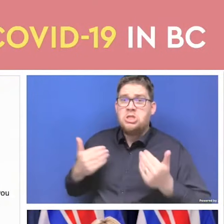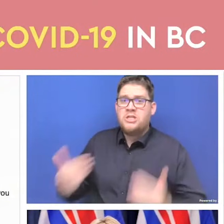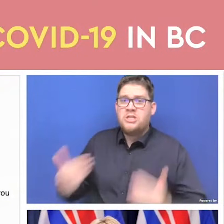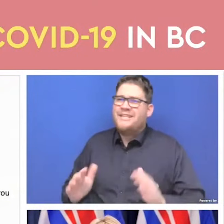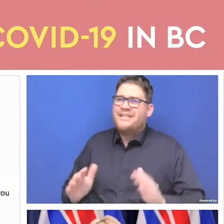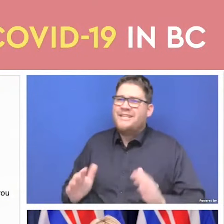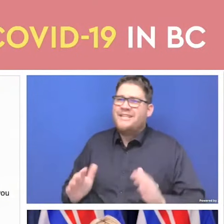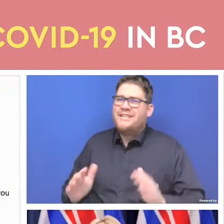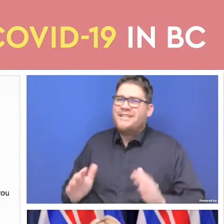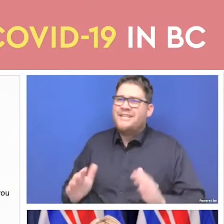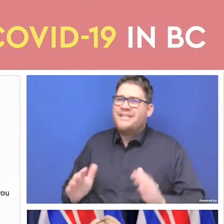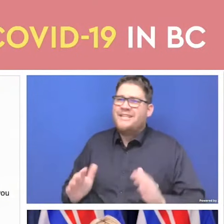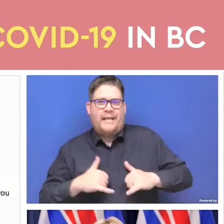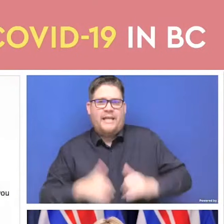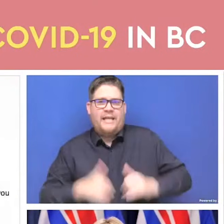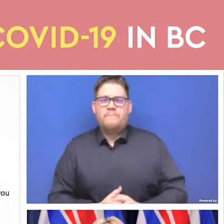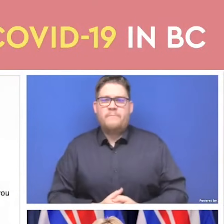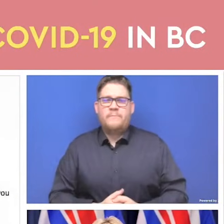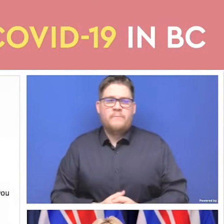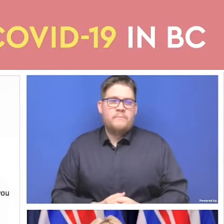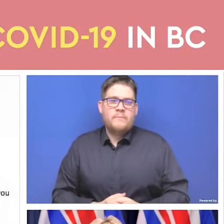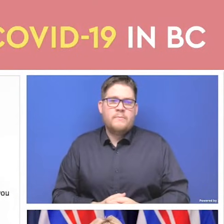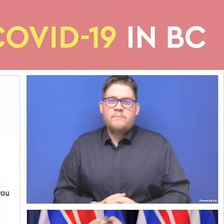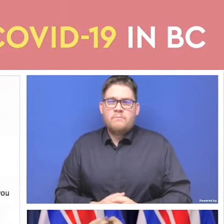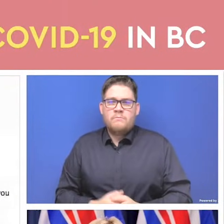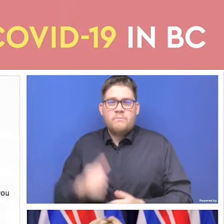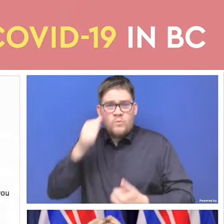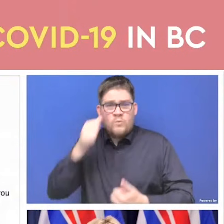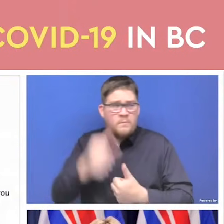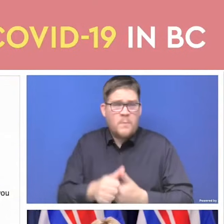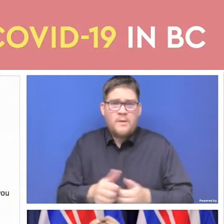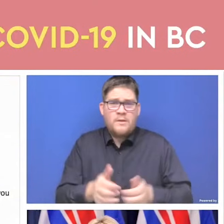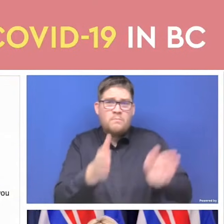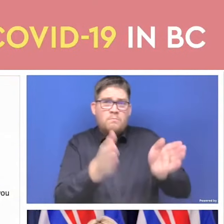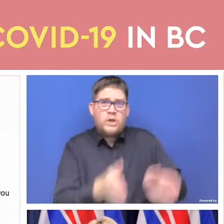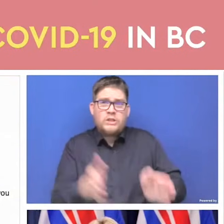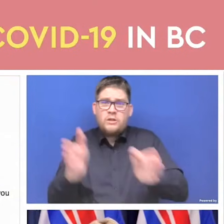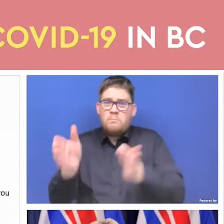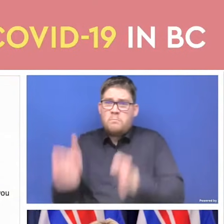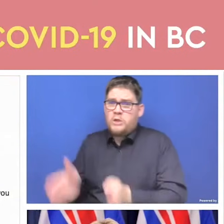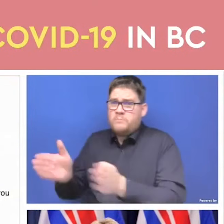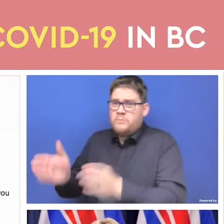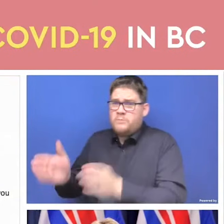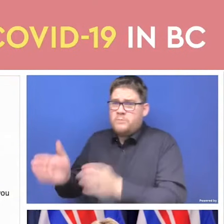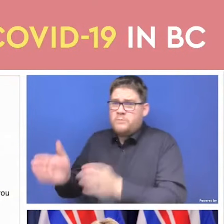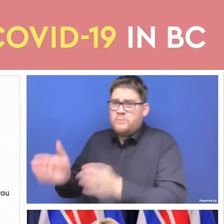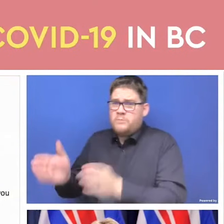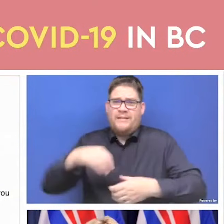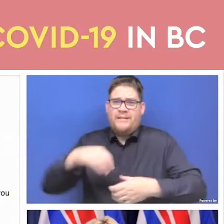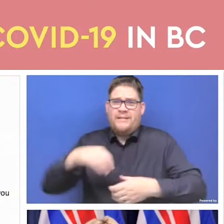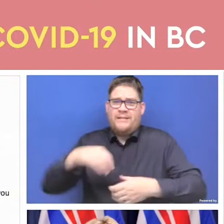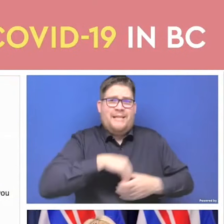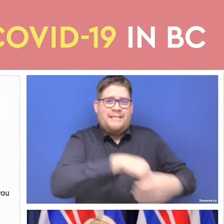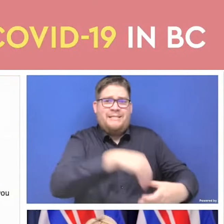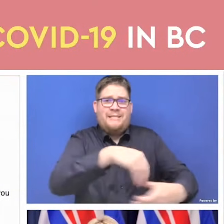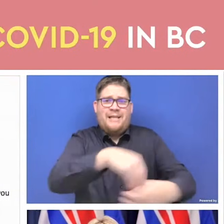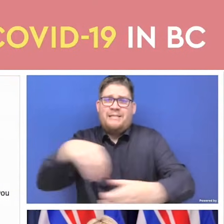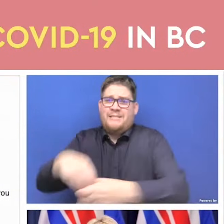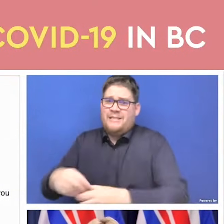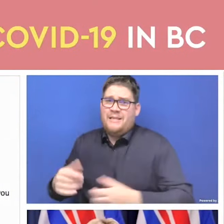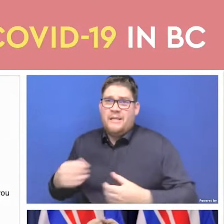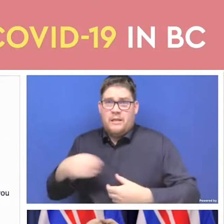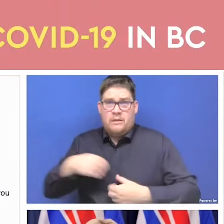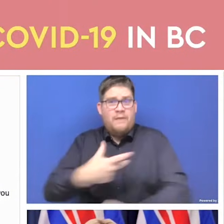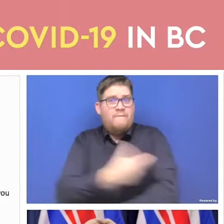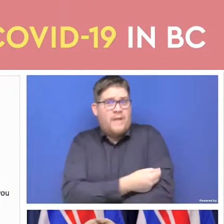not everybody has the same level of immune response to vaccines, and as this virus is still impacting us, we need to